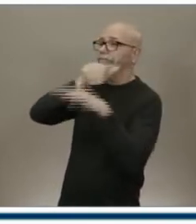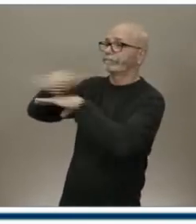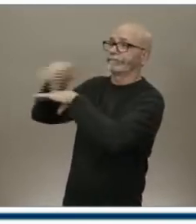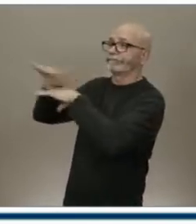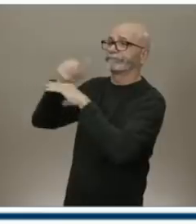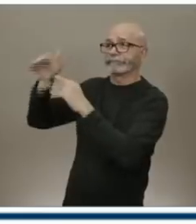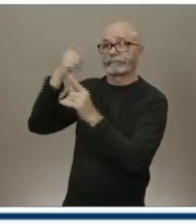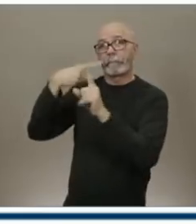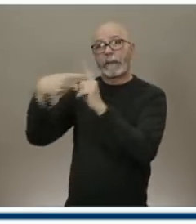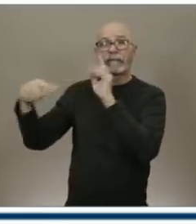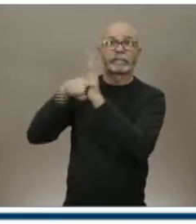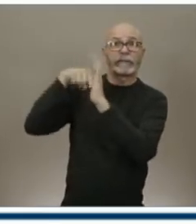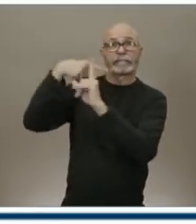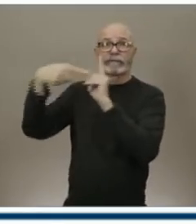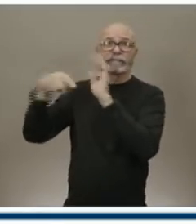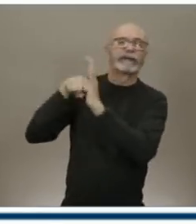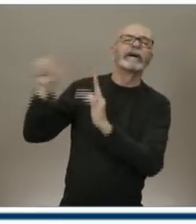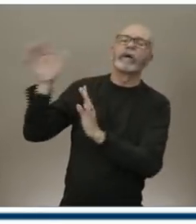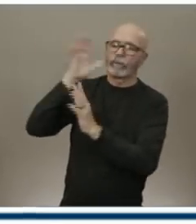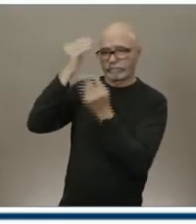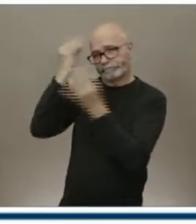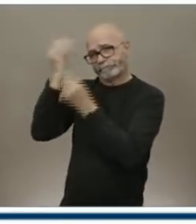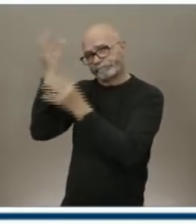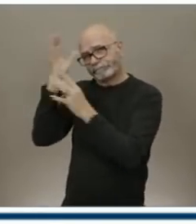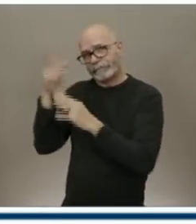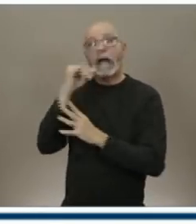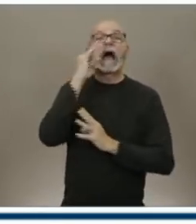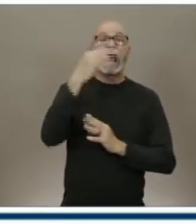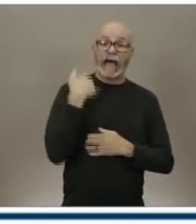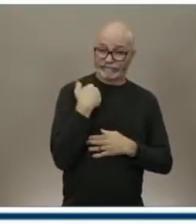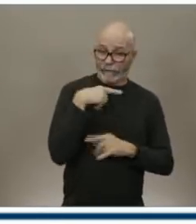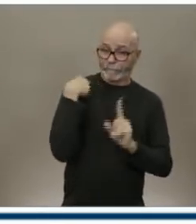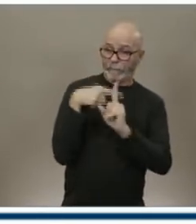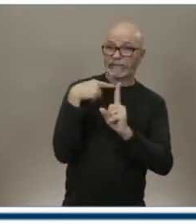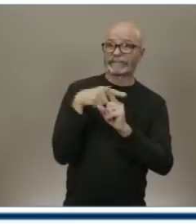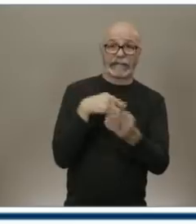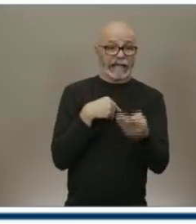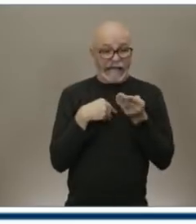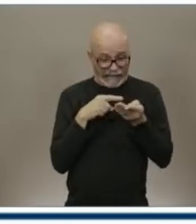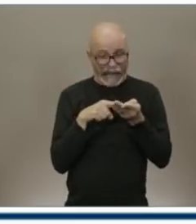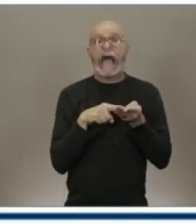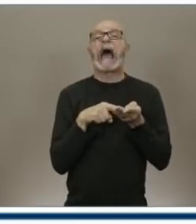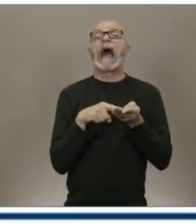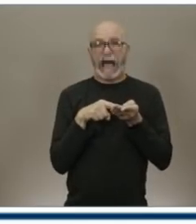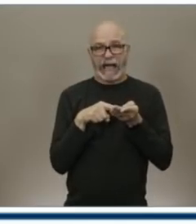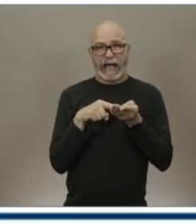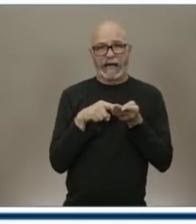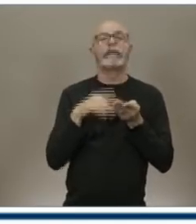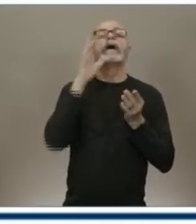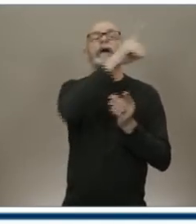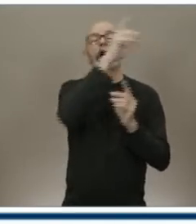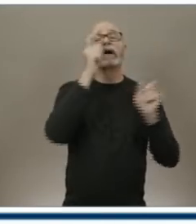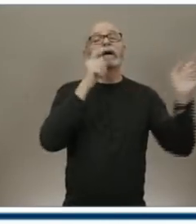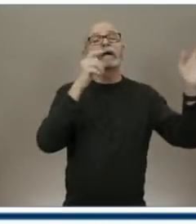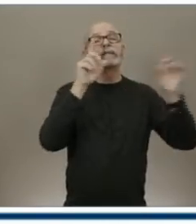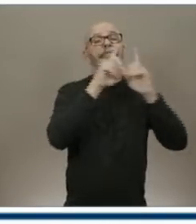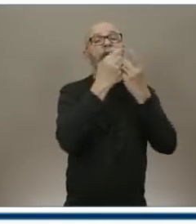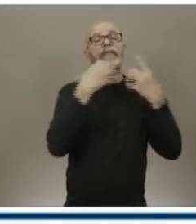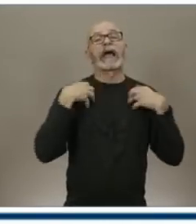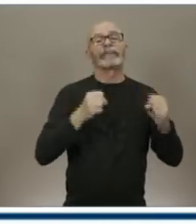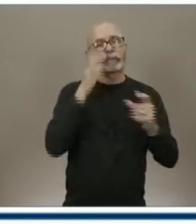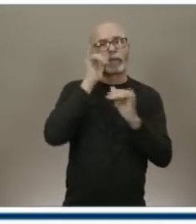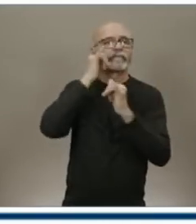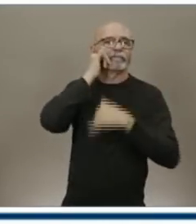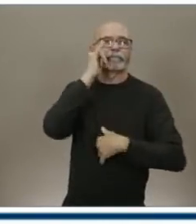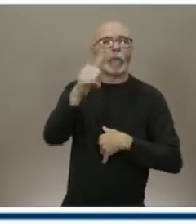negative test. If you are positive, please be reassured you will get a call from Public Health. But if your test is negative, the